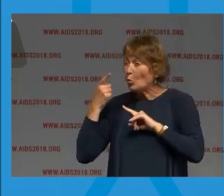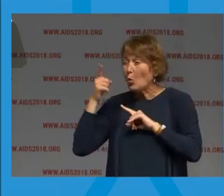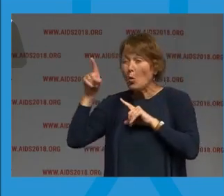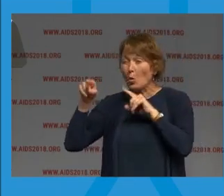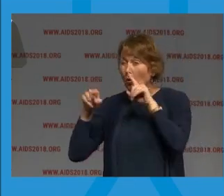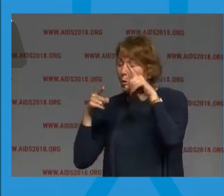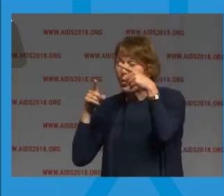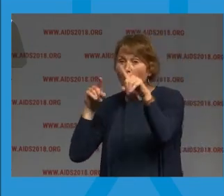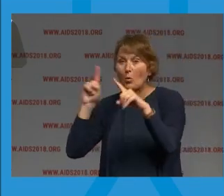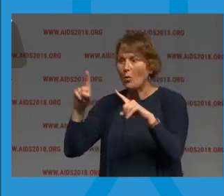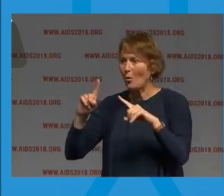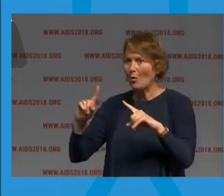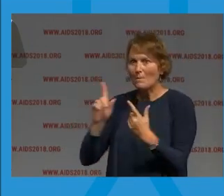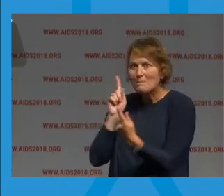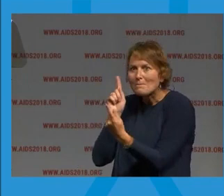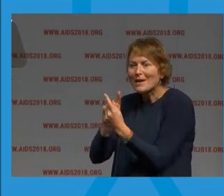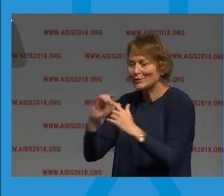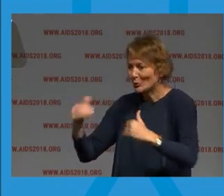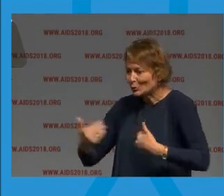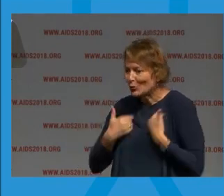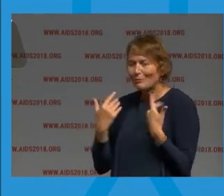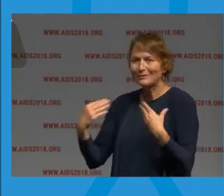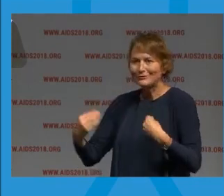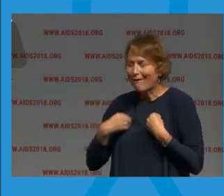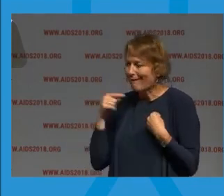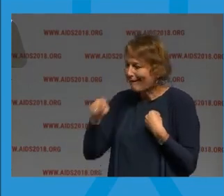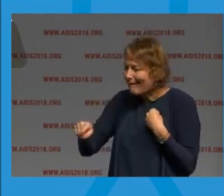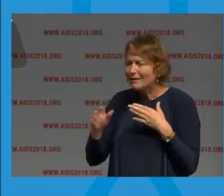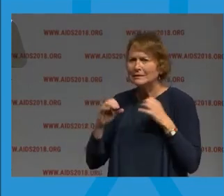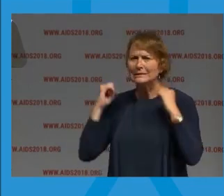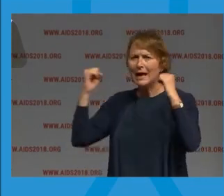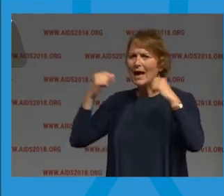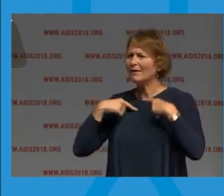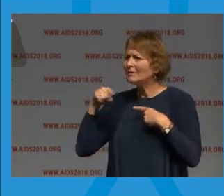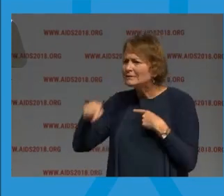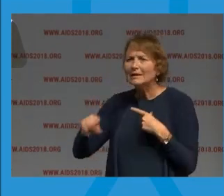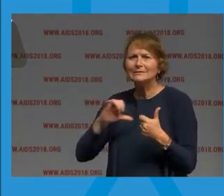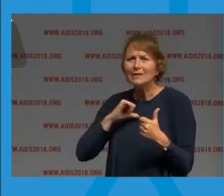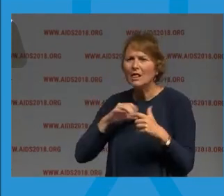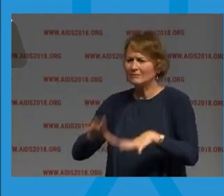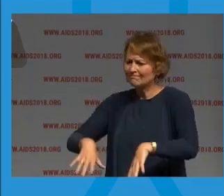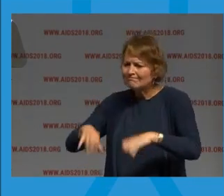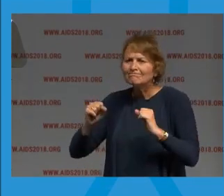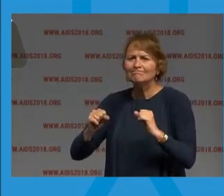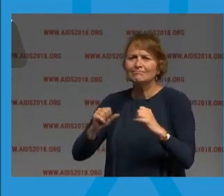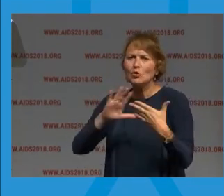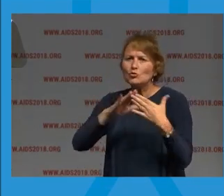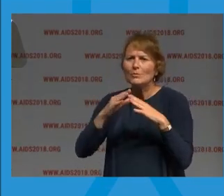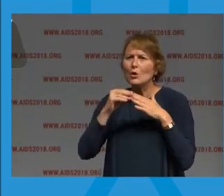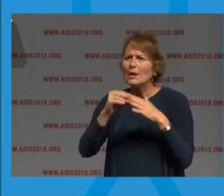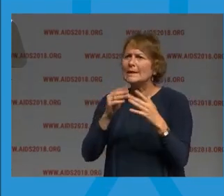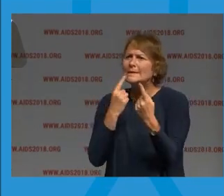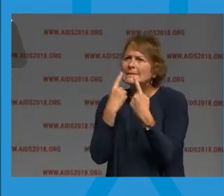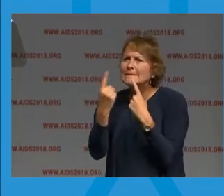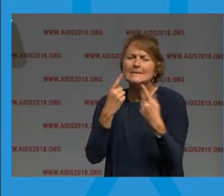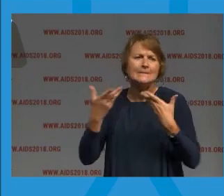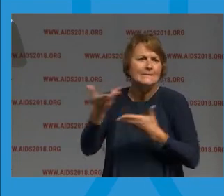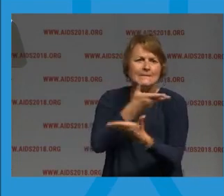were leading dialogues with community elders and religious leaders and parents around topics